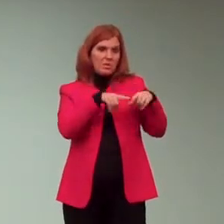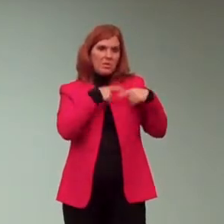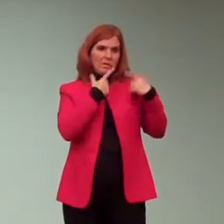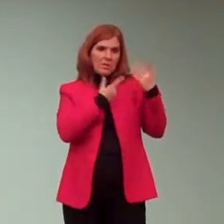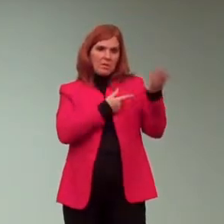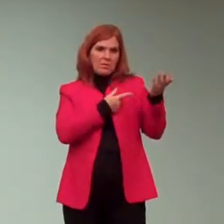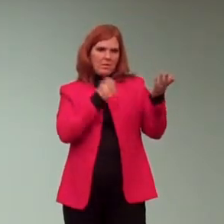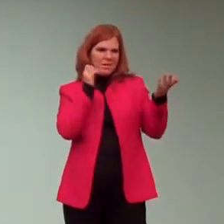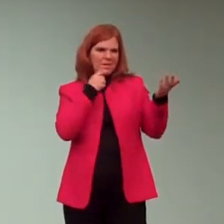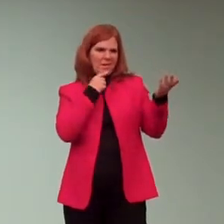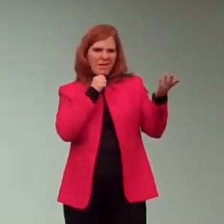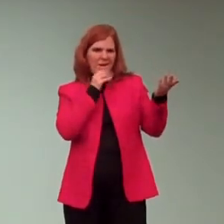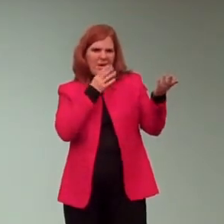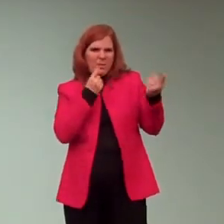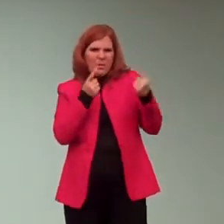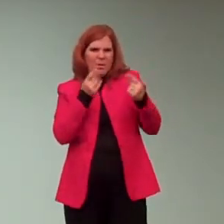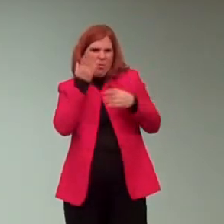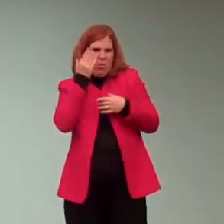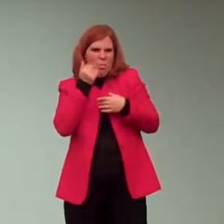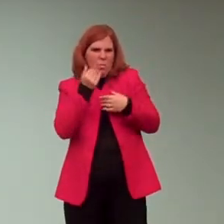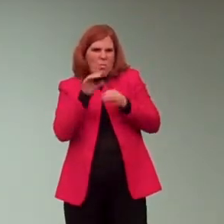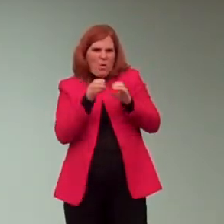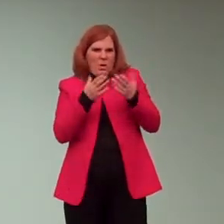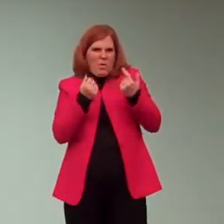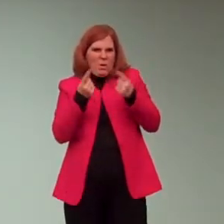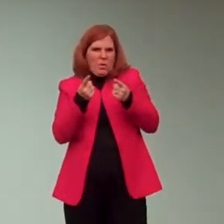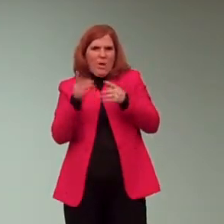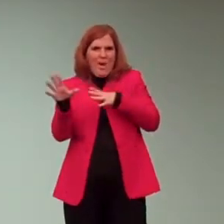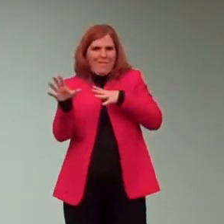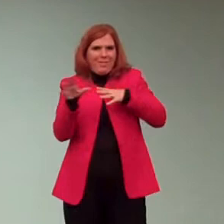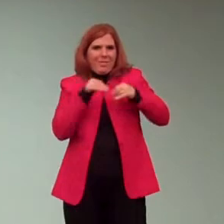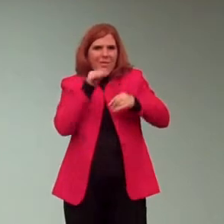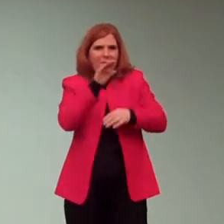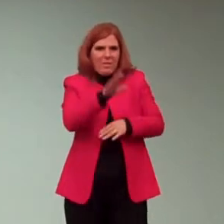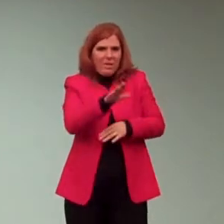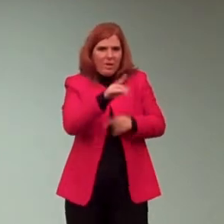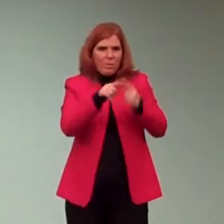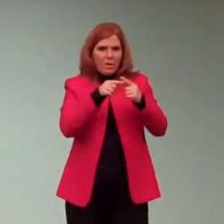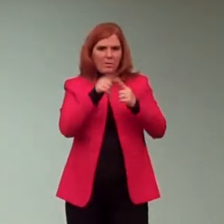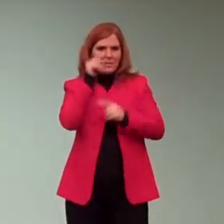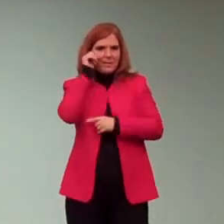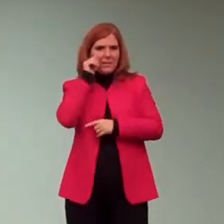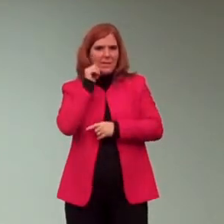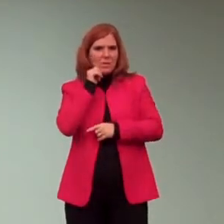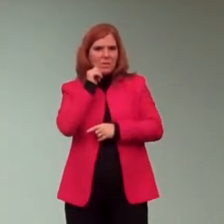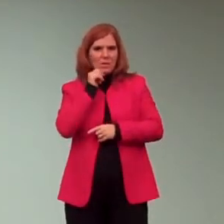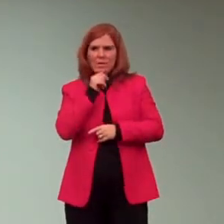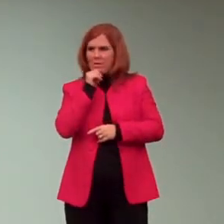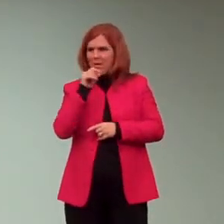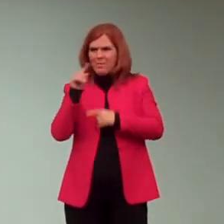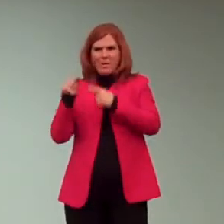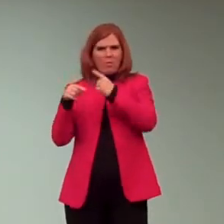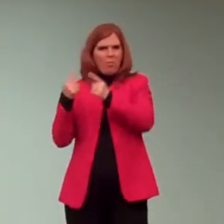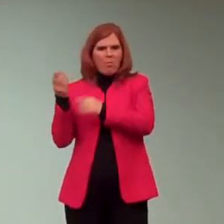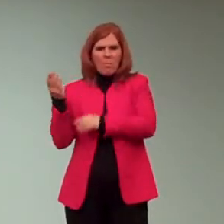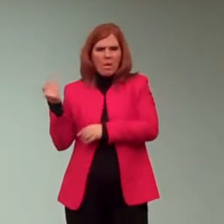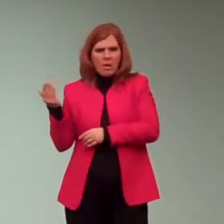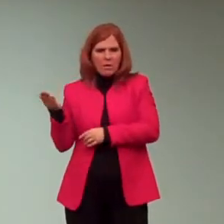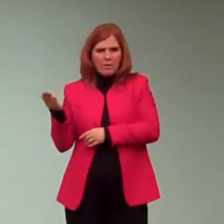to go. Why would I want to go? I left there when I was a teenager. I'm not going back.